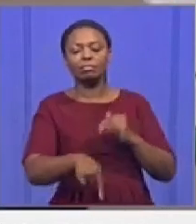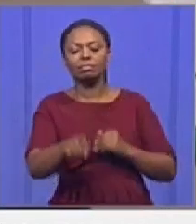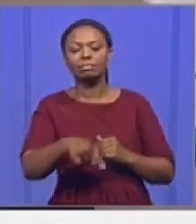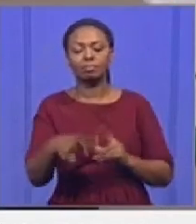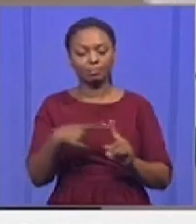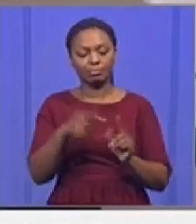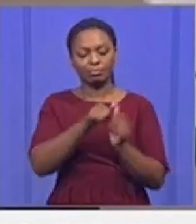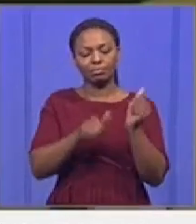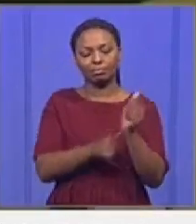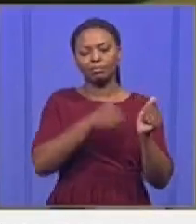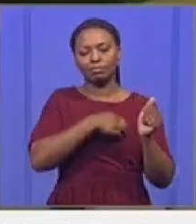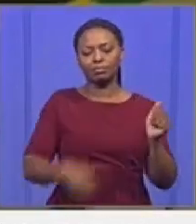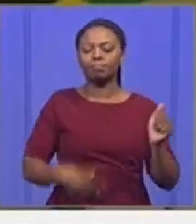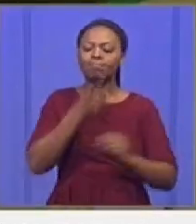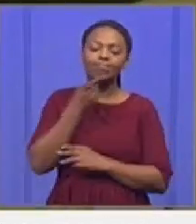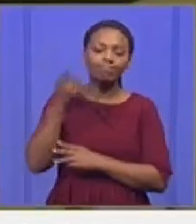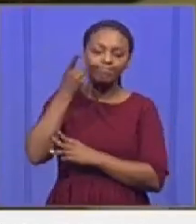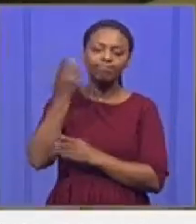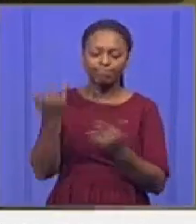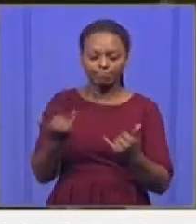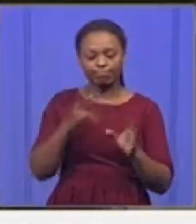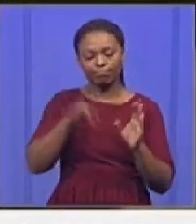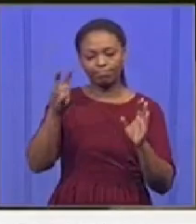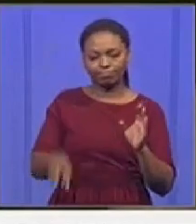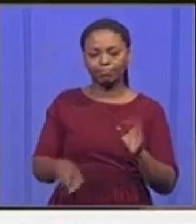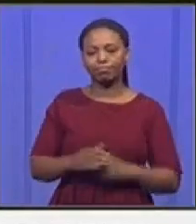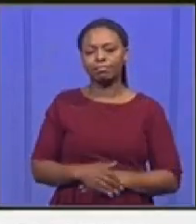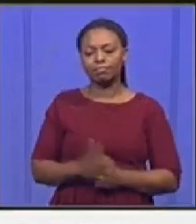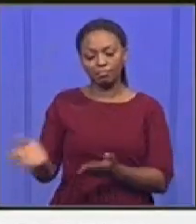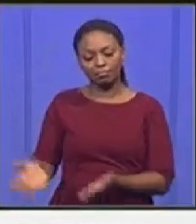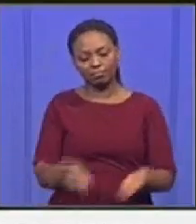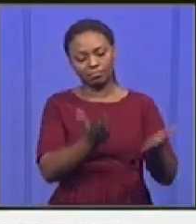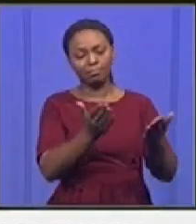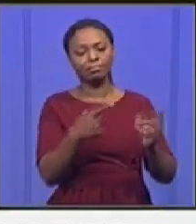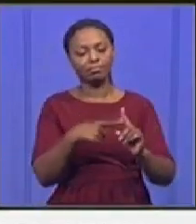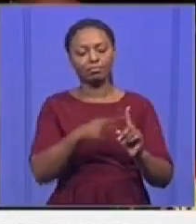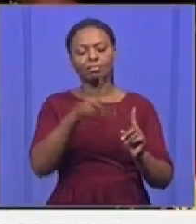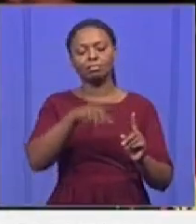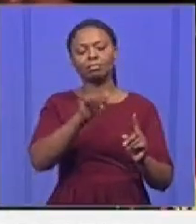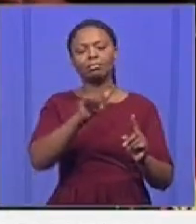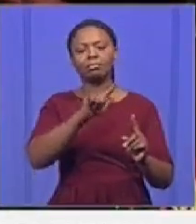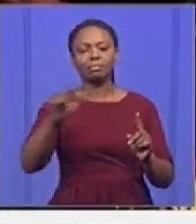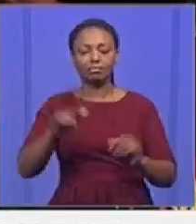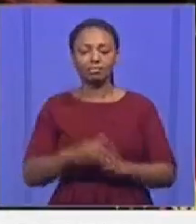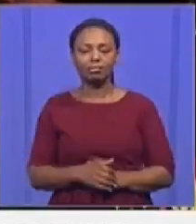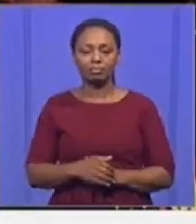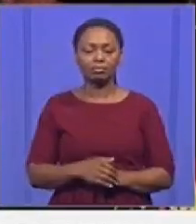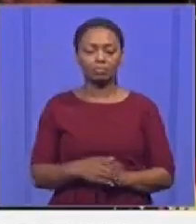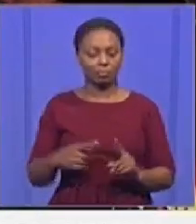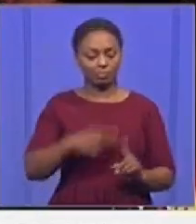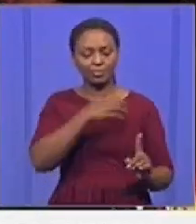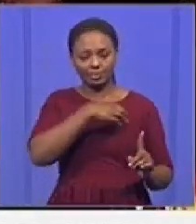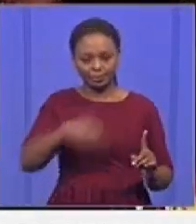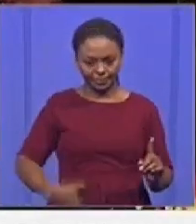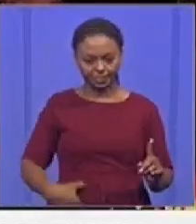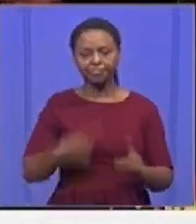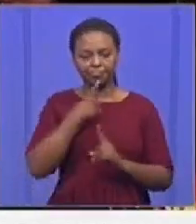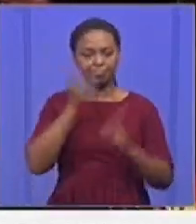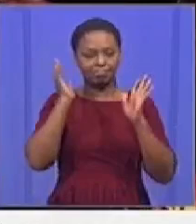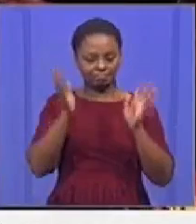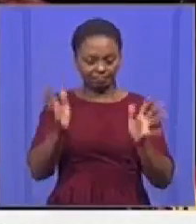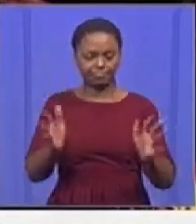setsa lebogile tiro go ka bulela Mashatile tsela. Well, the president has already said that within days